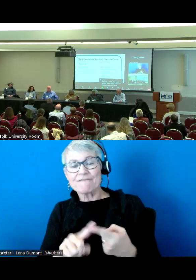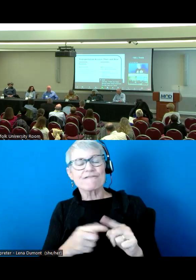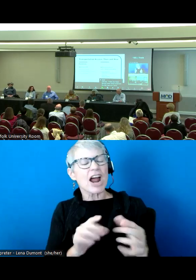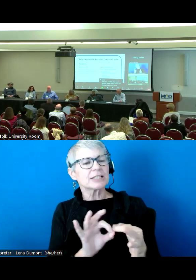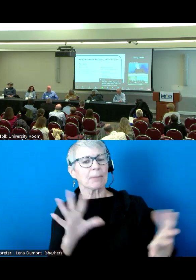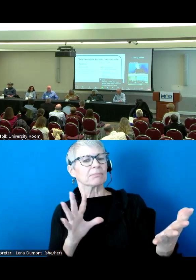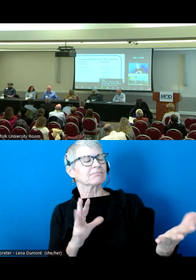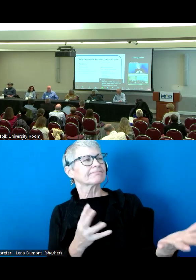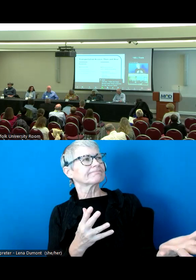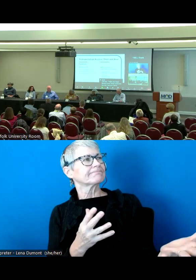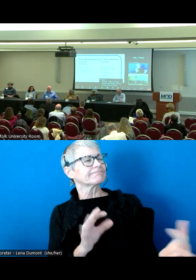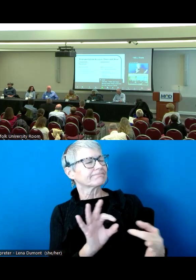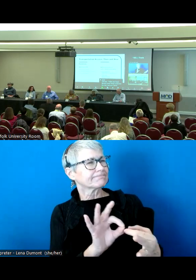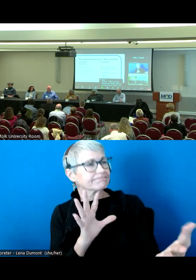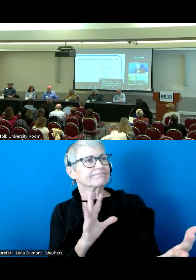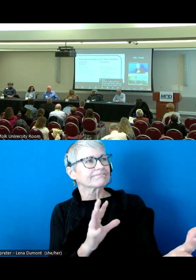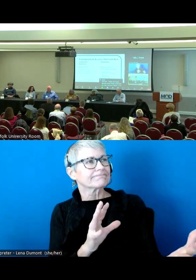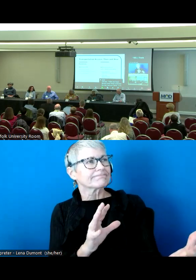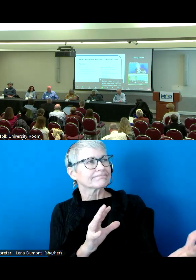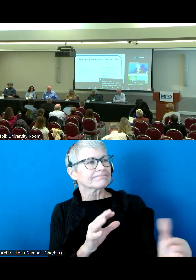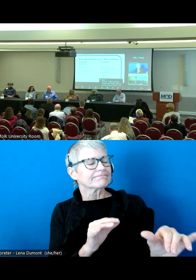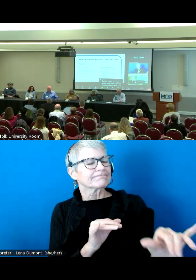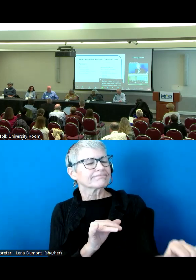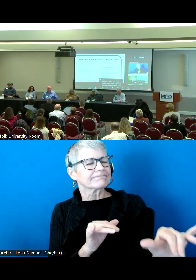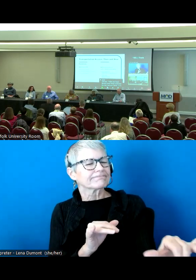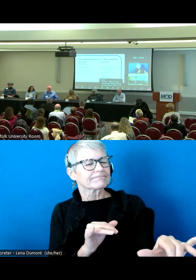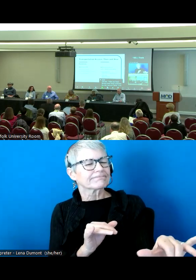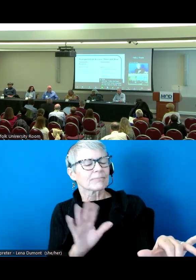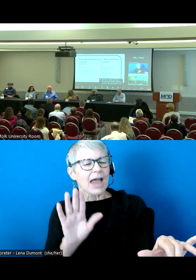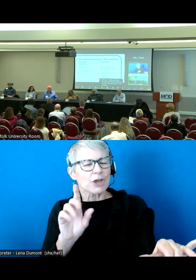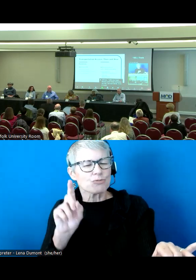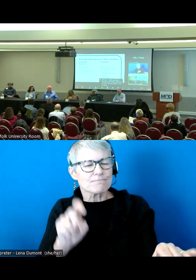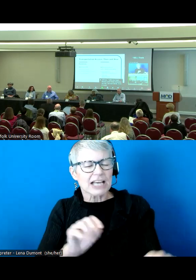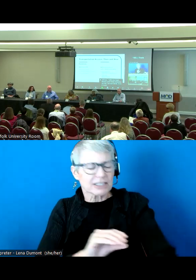Grow a double steel skin